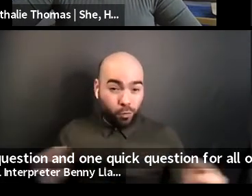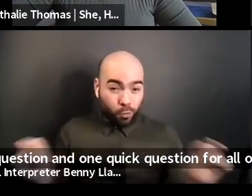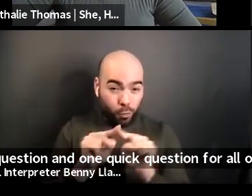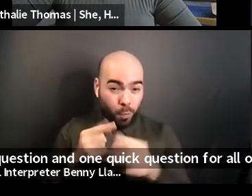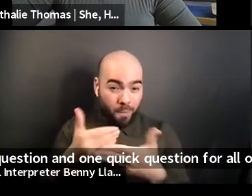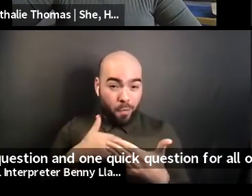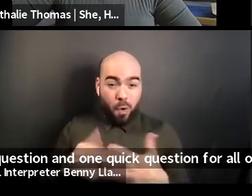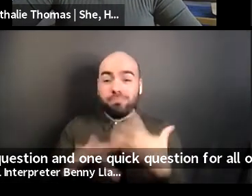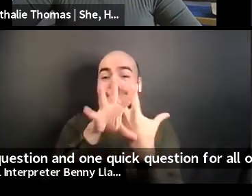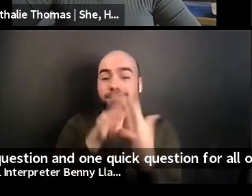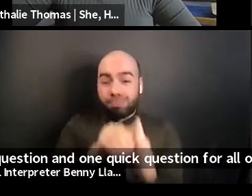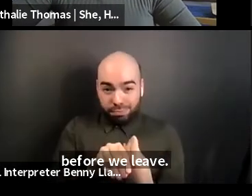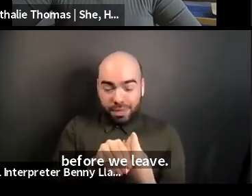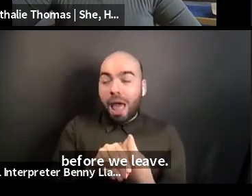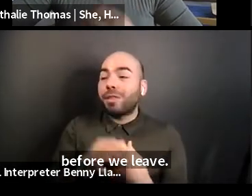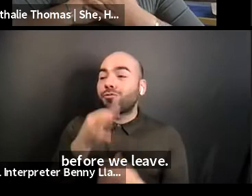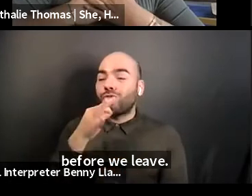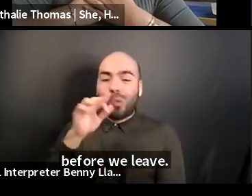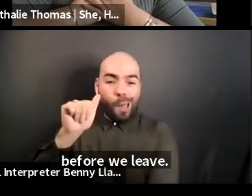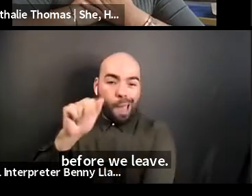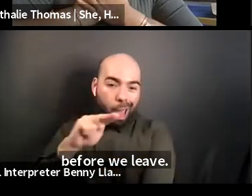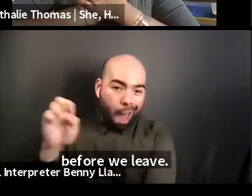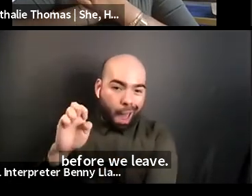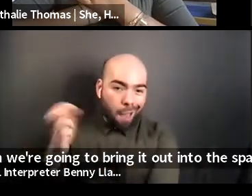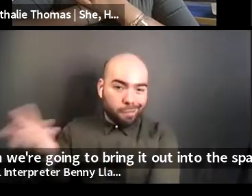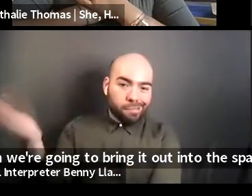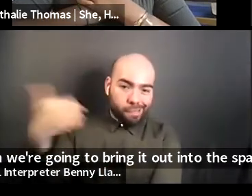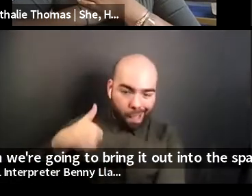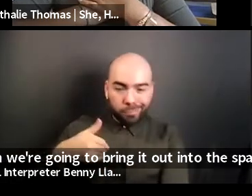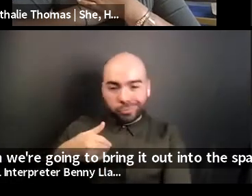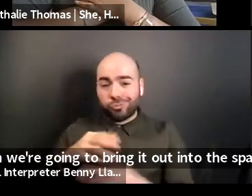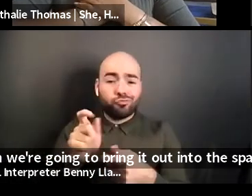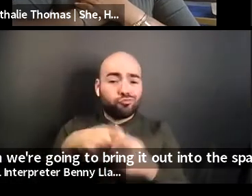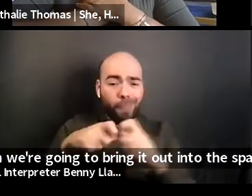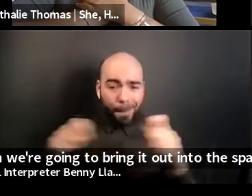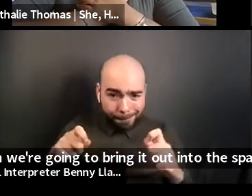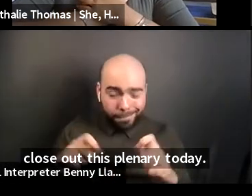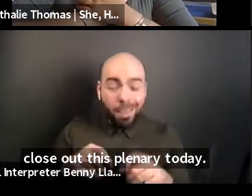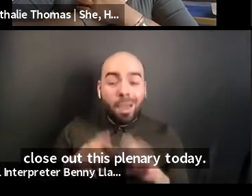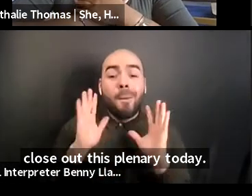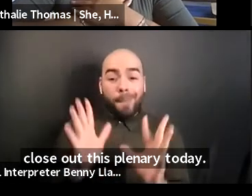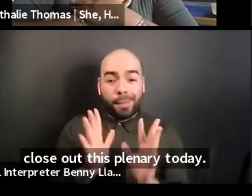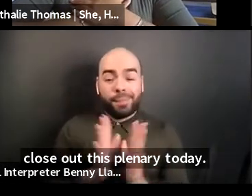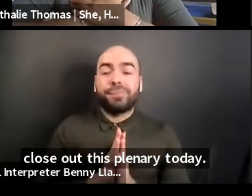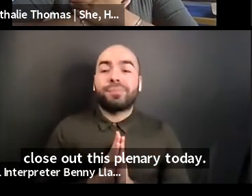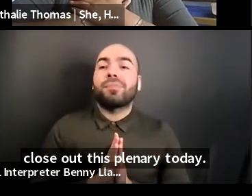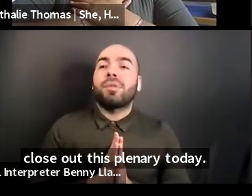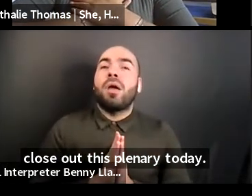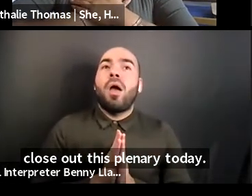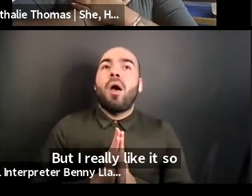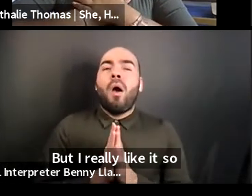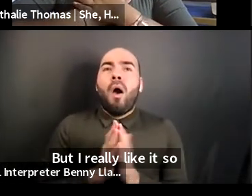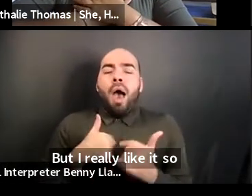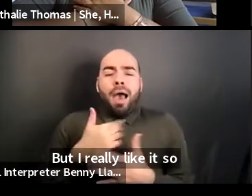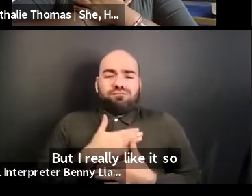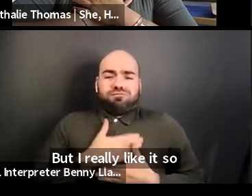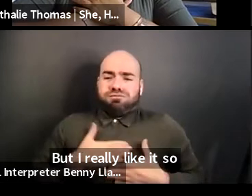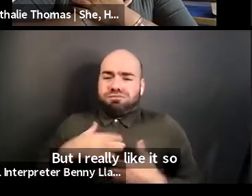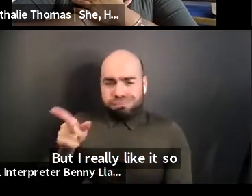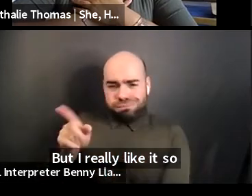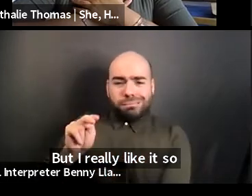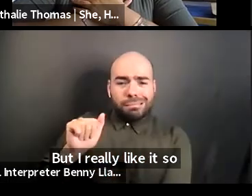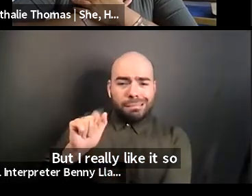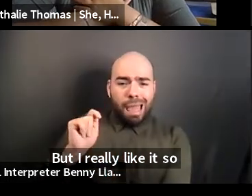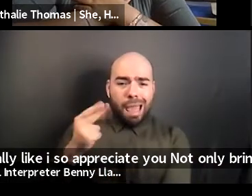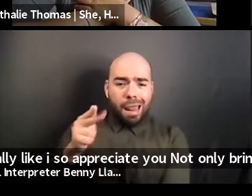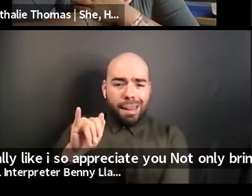we're gonna bring Anne into this space to close out this plenary today. But I so appreciate you, Natalie, bringing Sankofa into